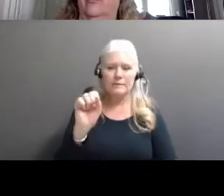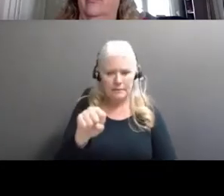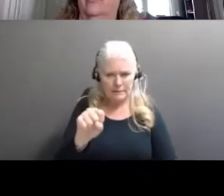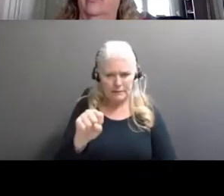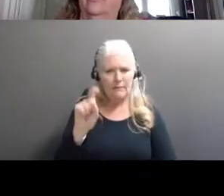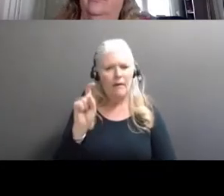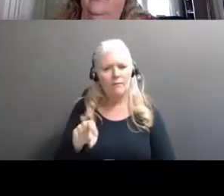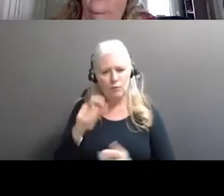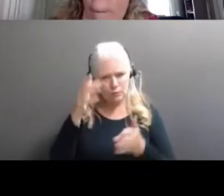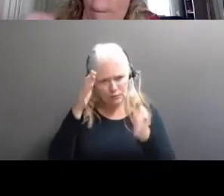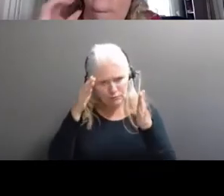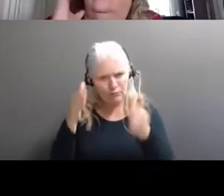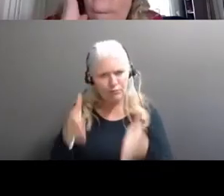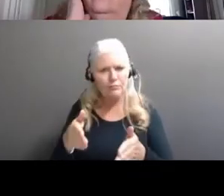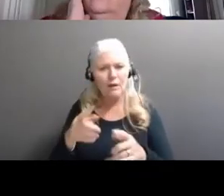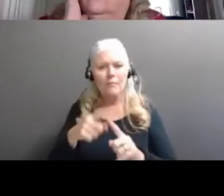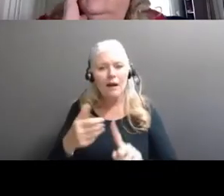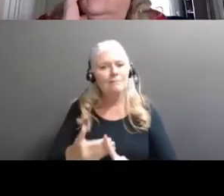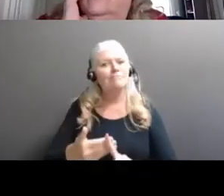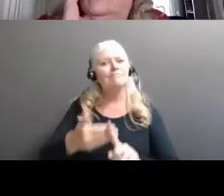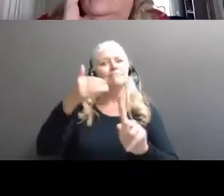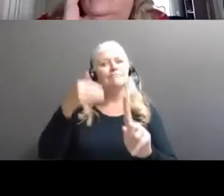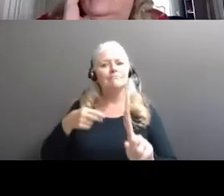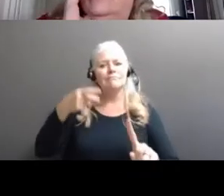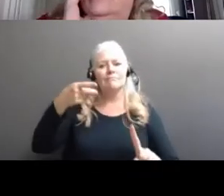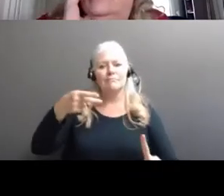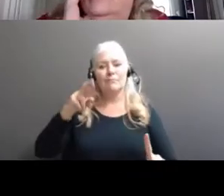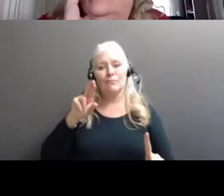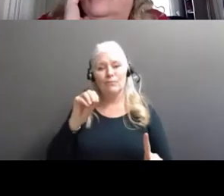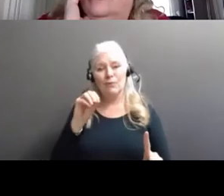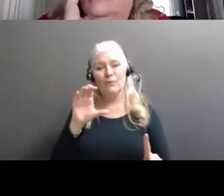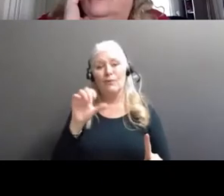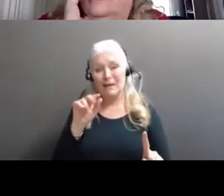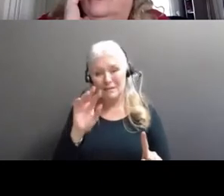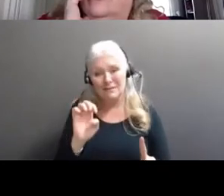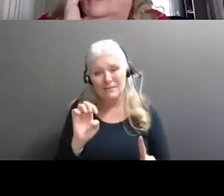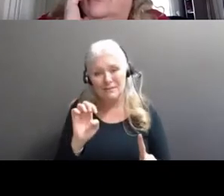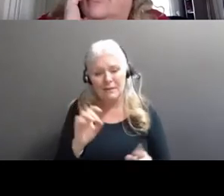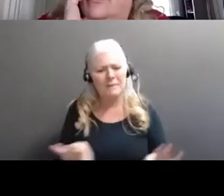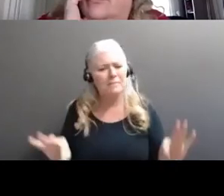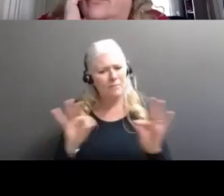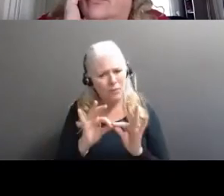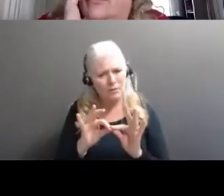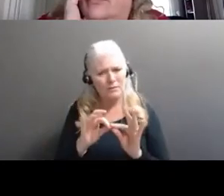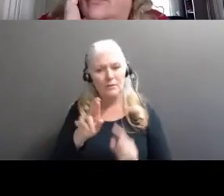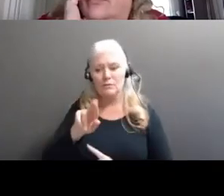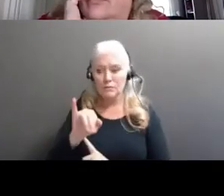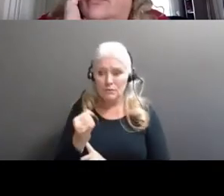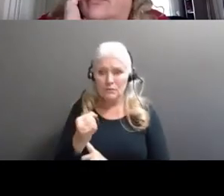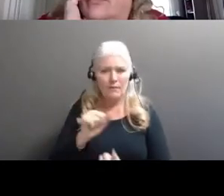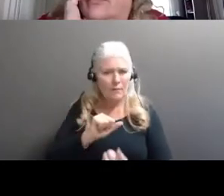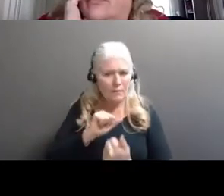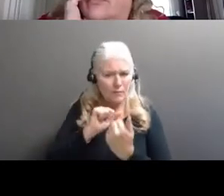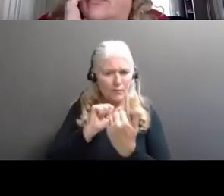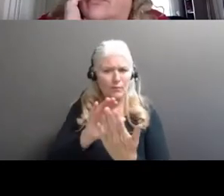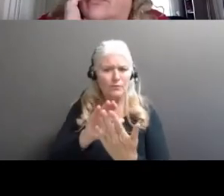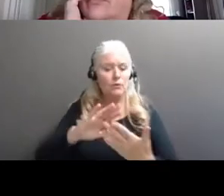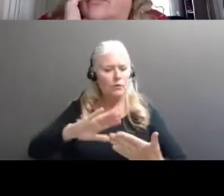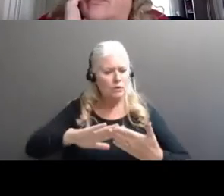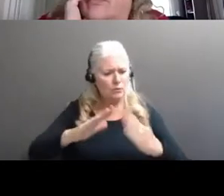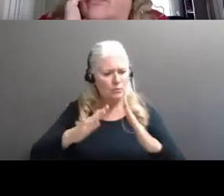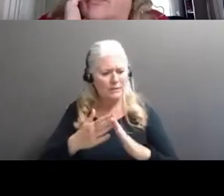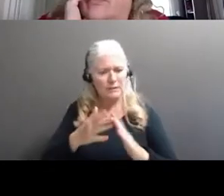these very same kinds of processes of a restorative approach to be building communities that are oriented to senior